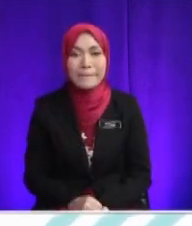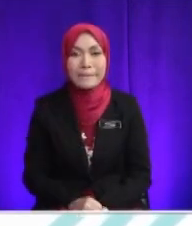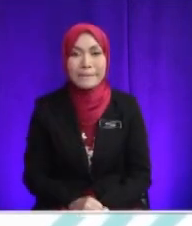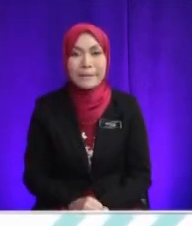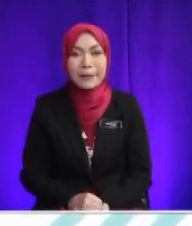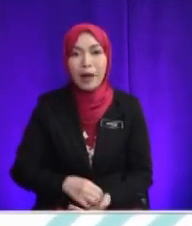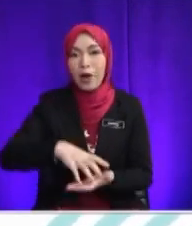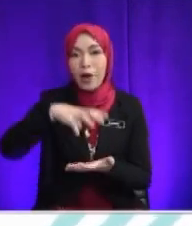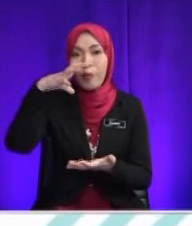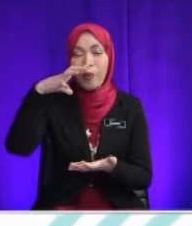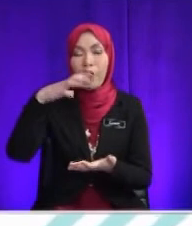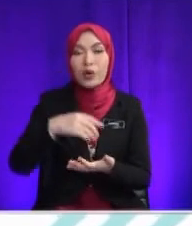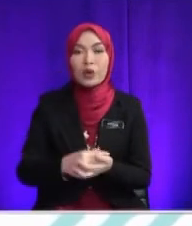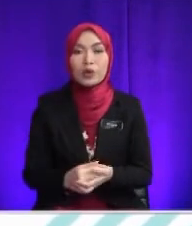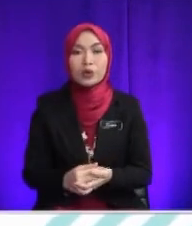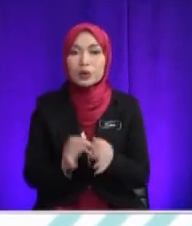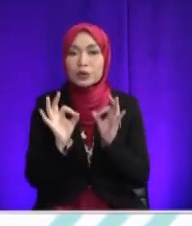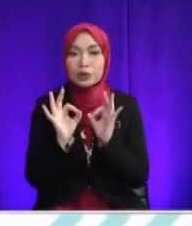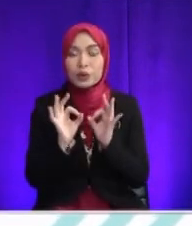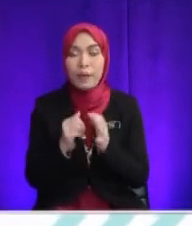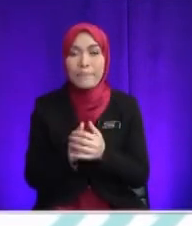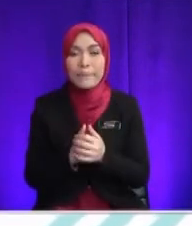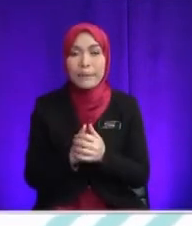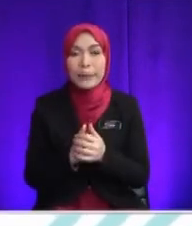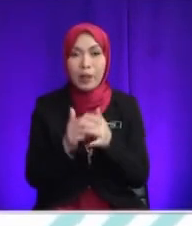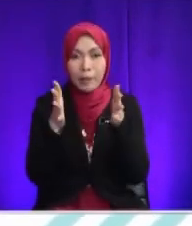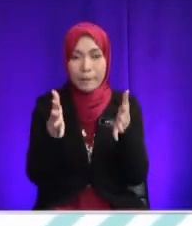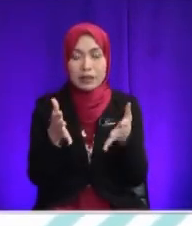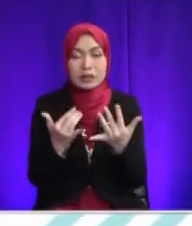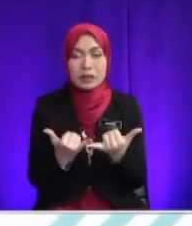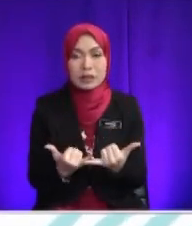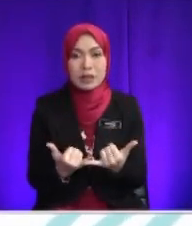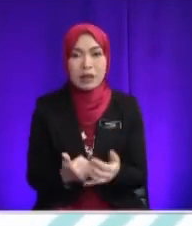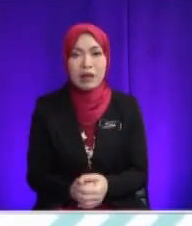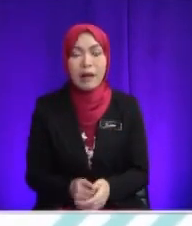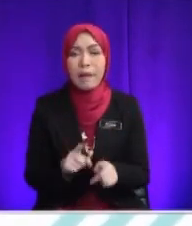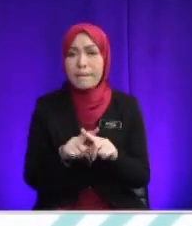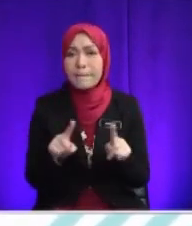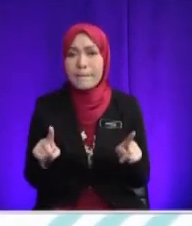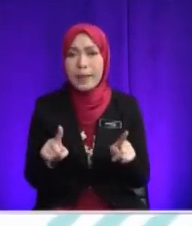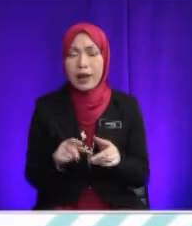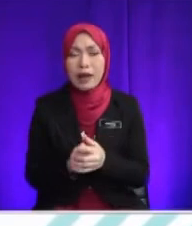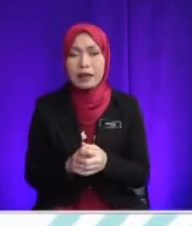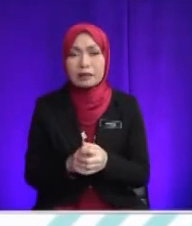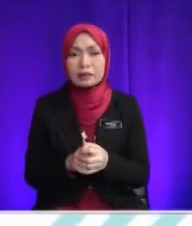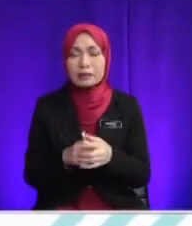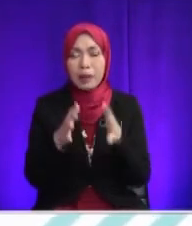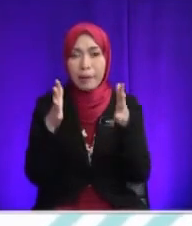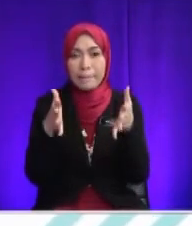ought to give me a second chance, but they don't. So this is for... This is for answer...